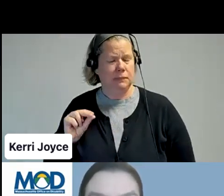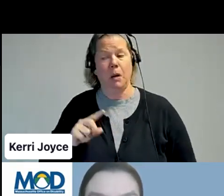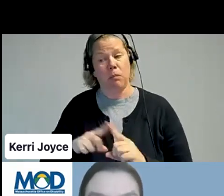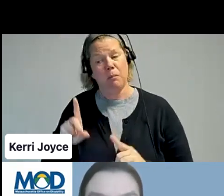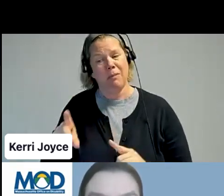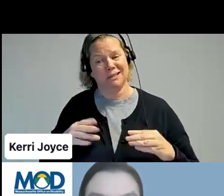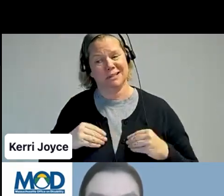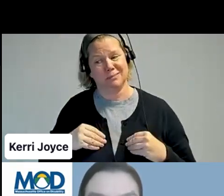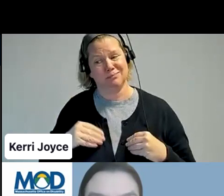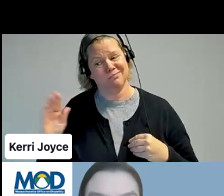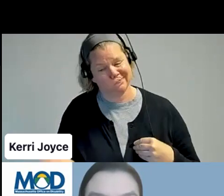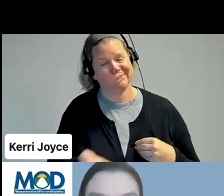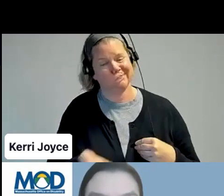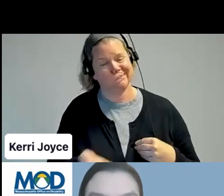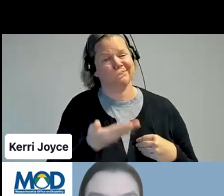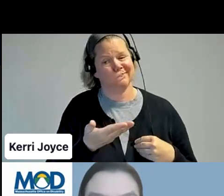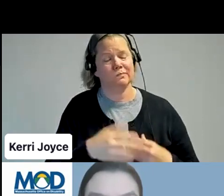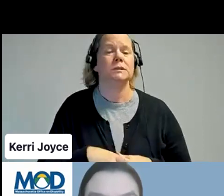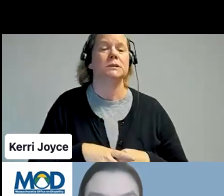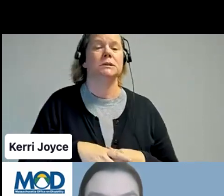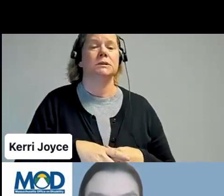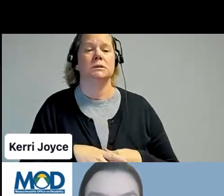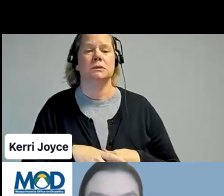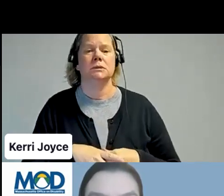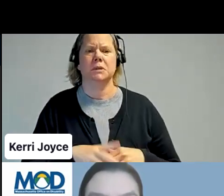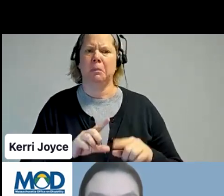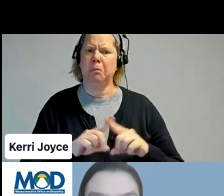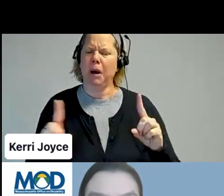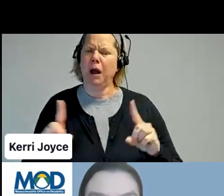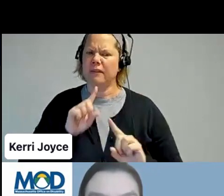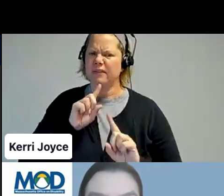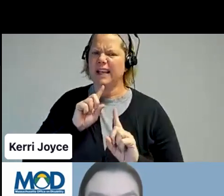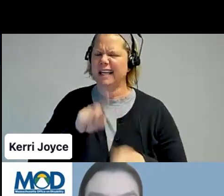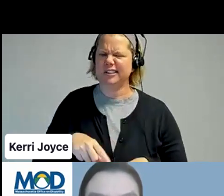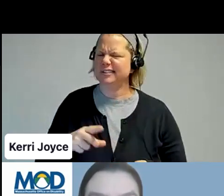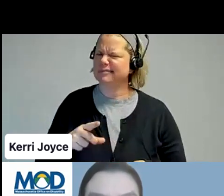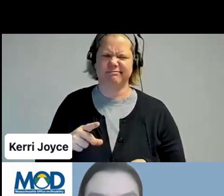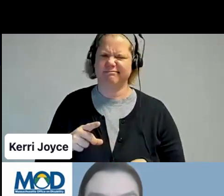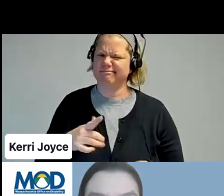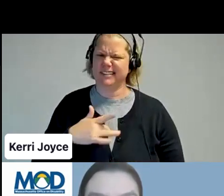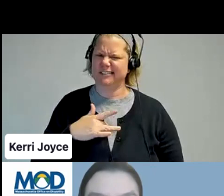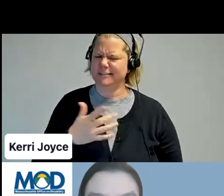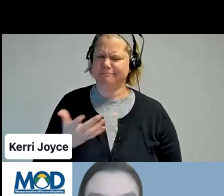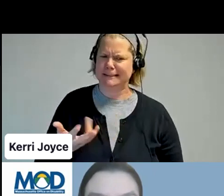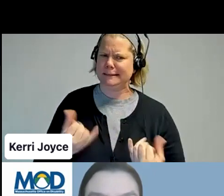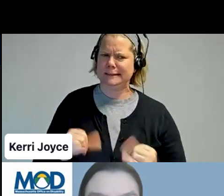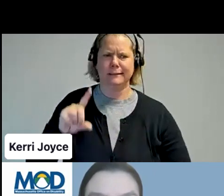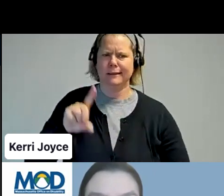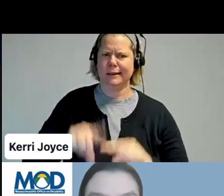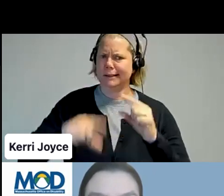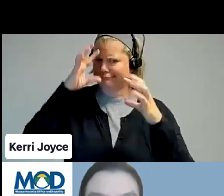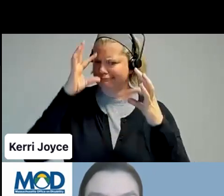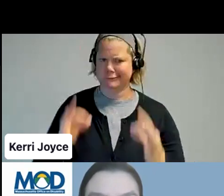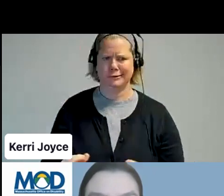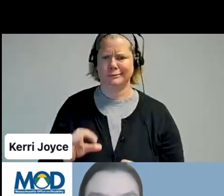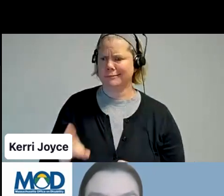word. Now, if their answers don't provide enough detail for you to determine whether the animal